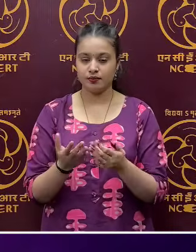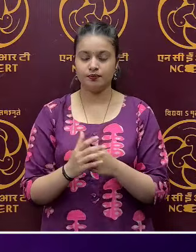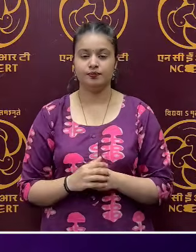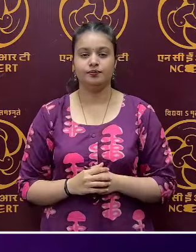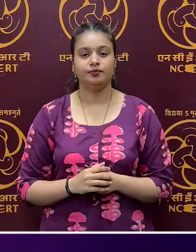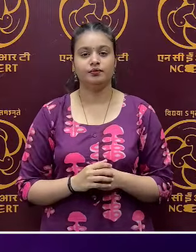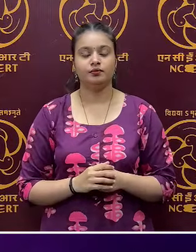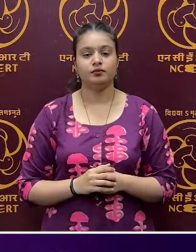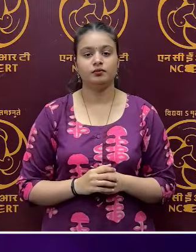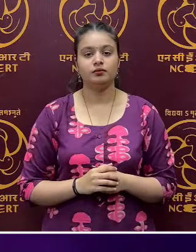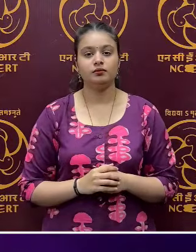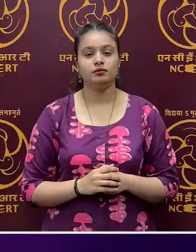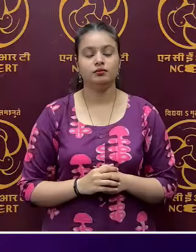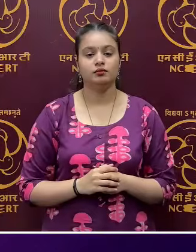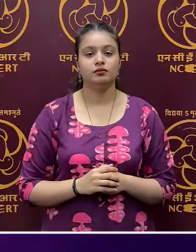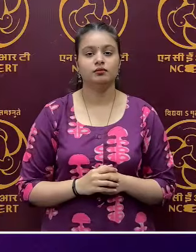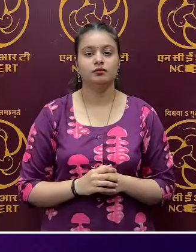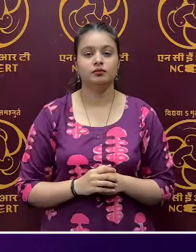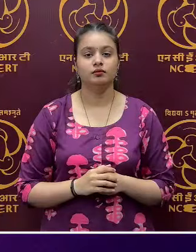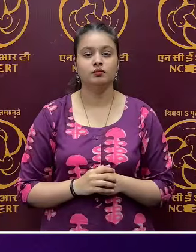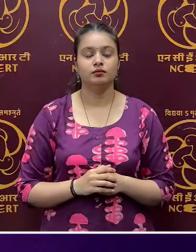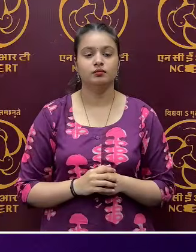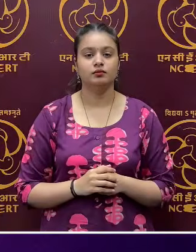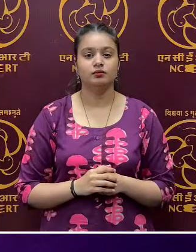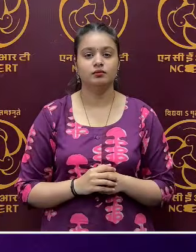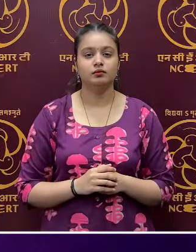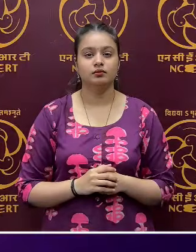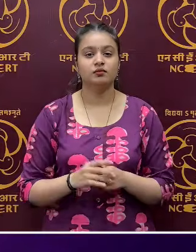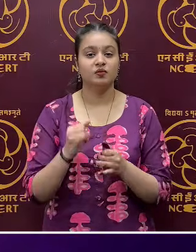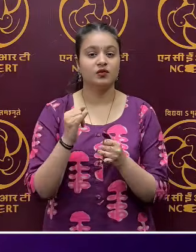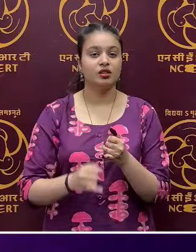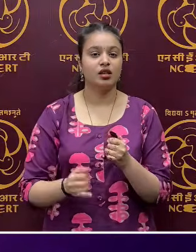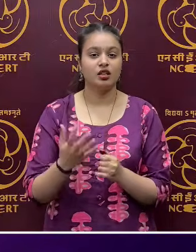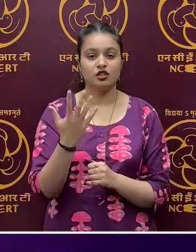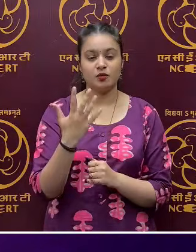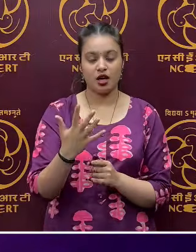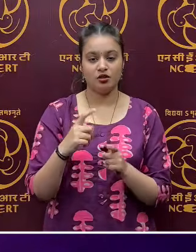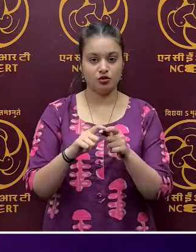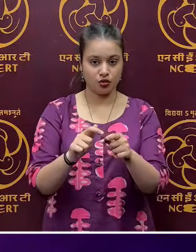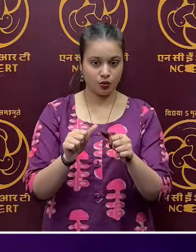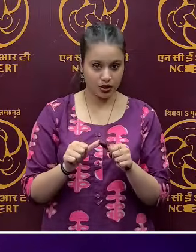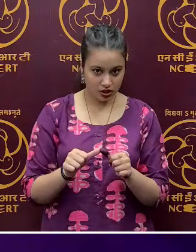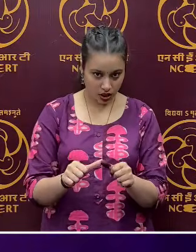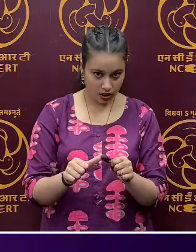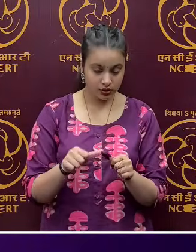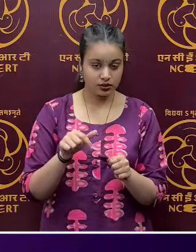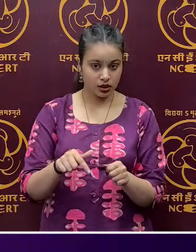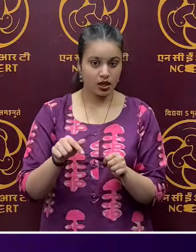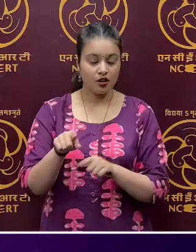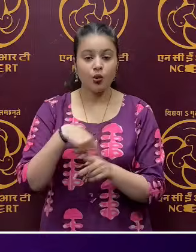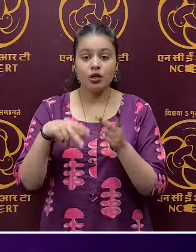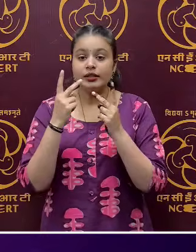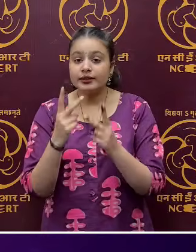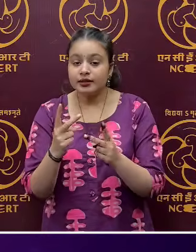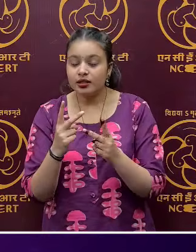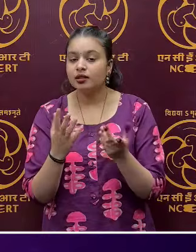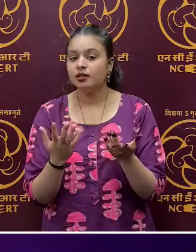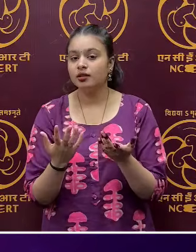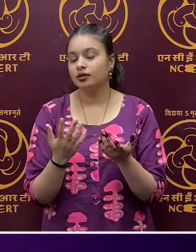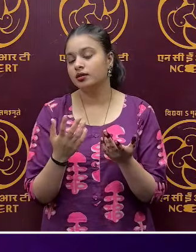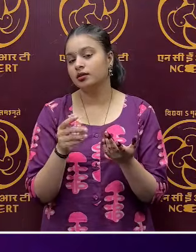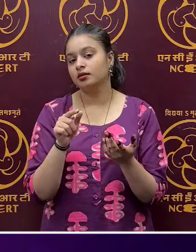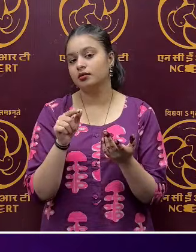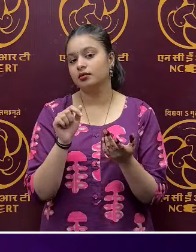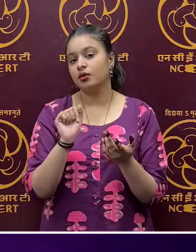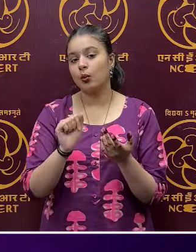to the Viva Voce, which will be last 5 questions, to see which ones, to